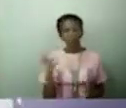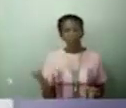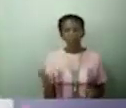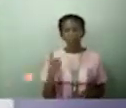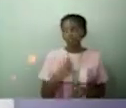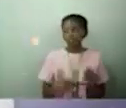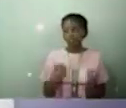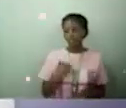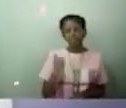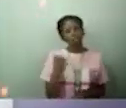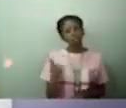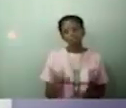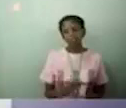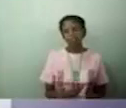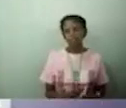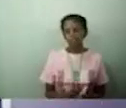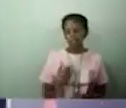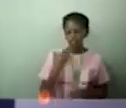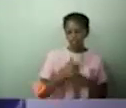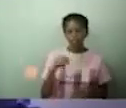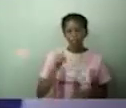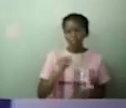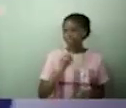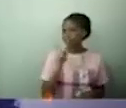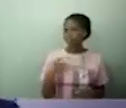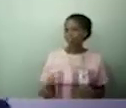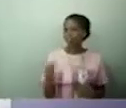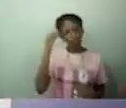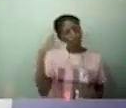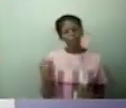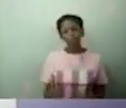called existentialism. It's behind some of the things you say, but you don't know.